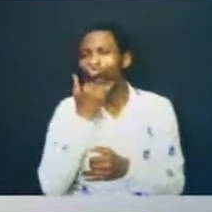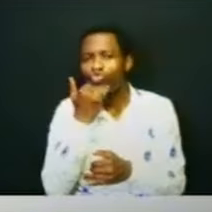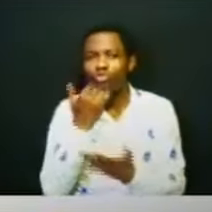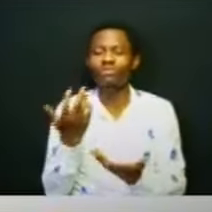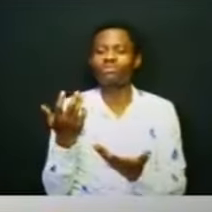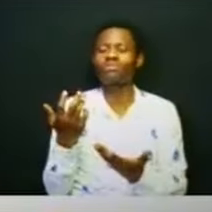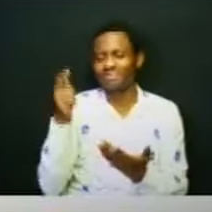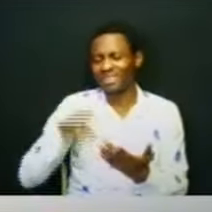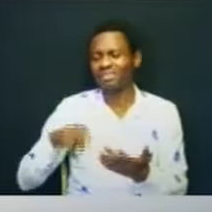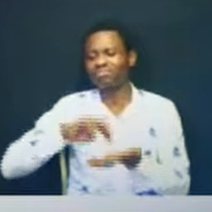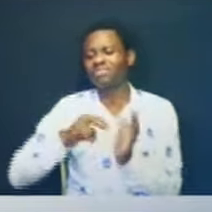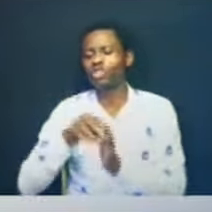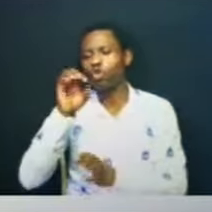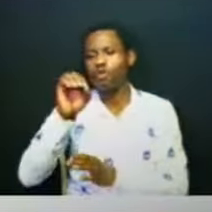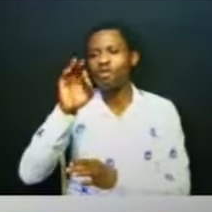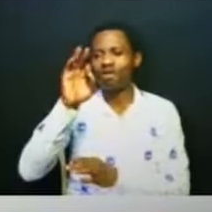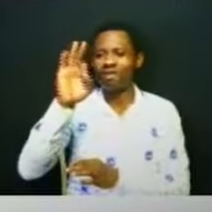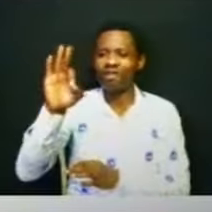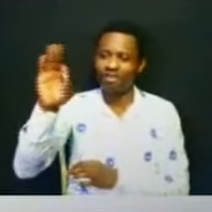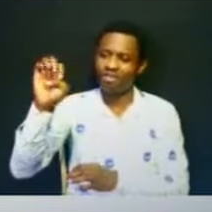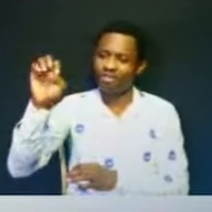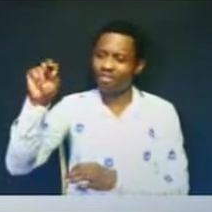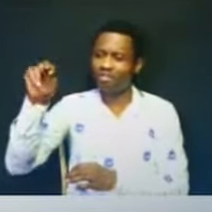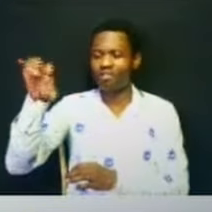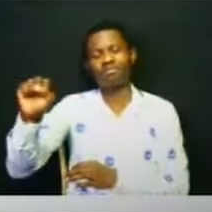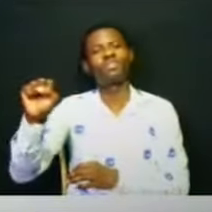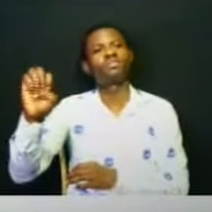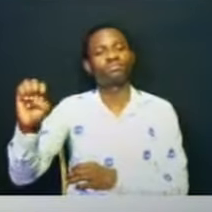Something that offends or